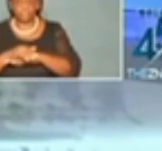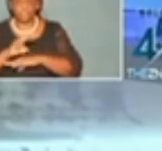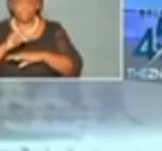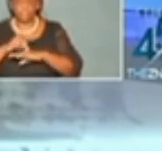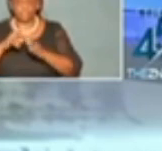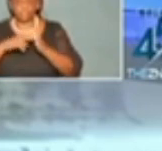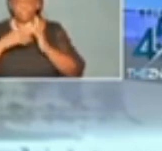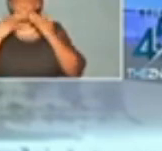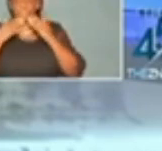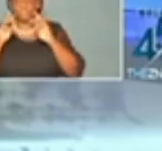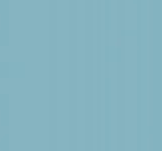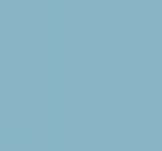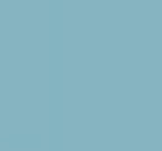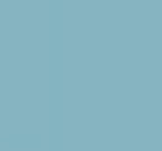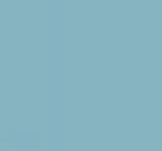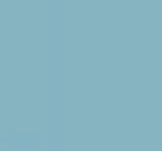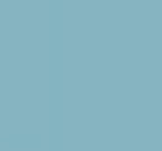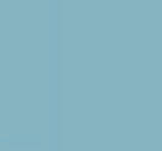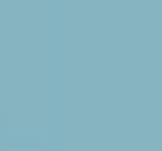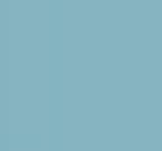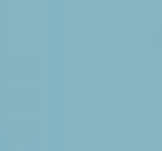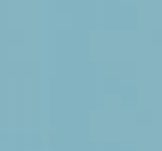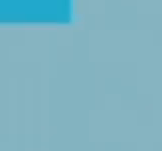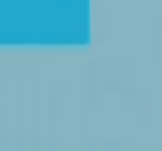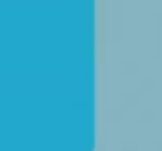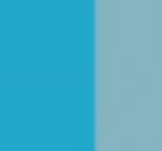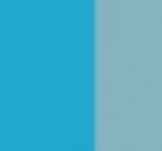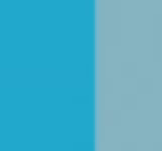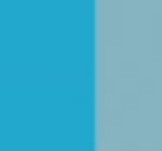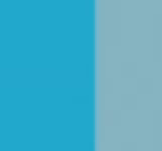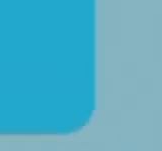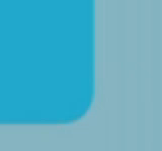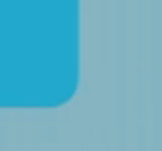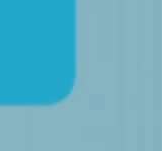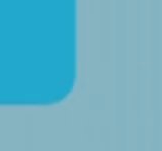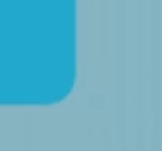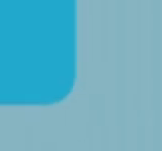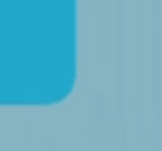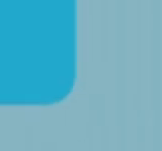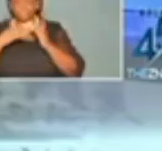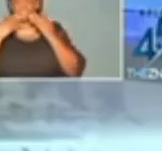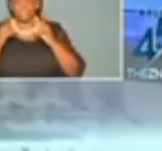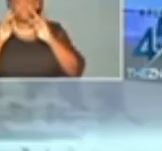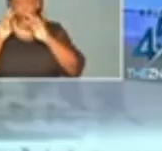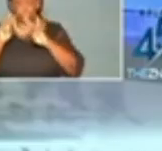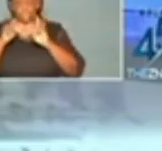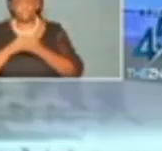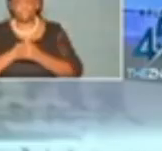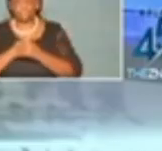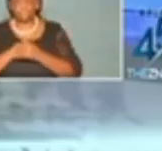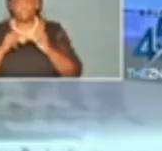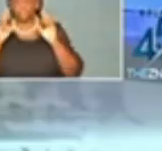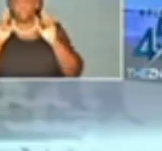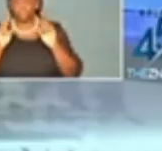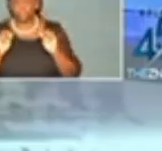in to Zetiness TV's Bahamas Tonight, evening news, Monday, May 8th through Thursday, May 11th. Watch for the different